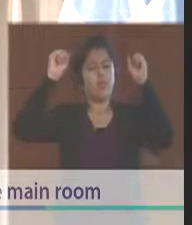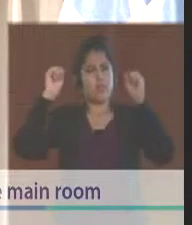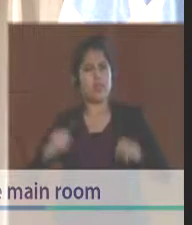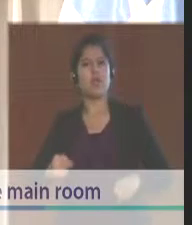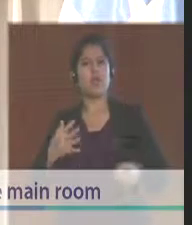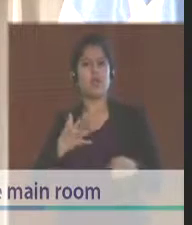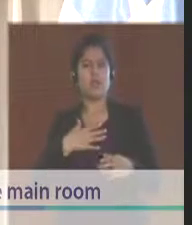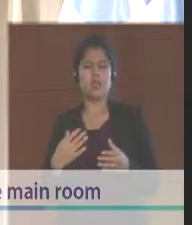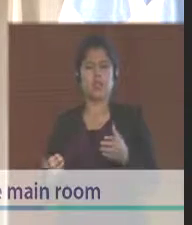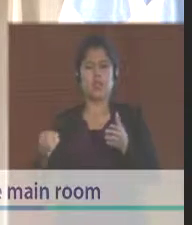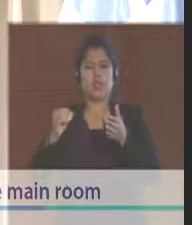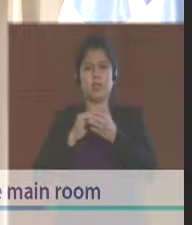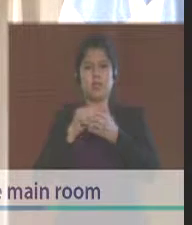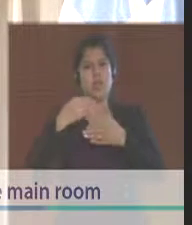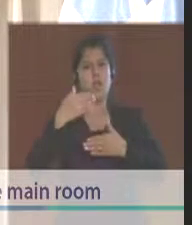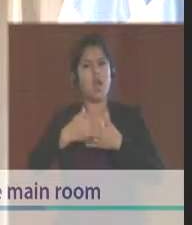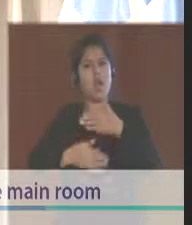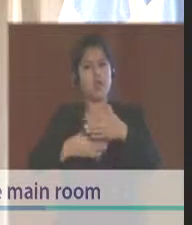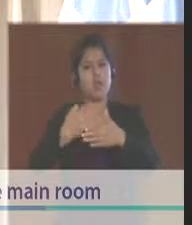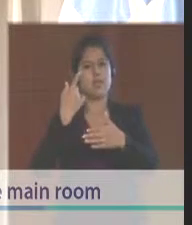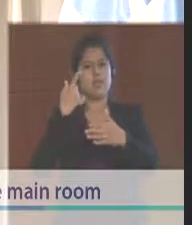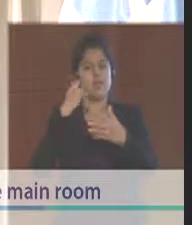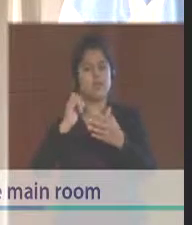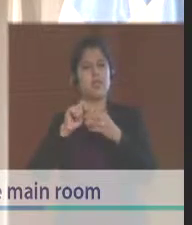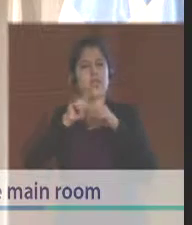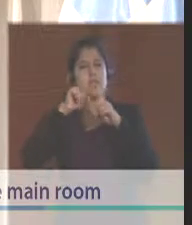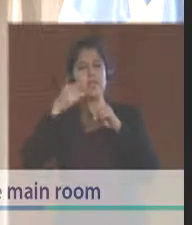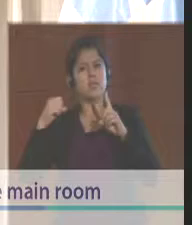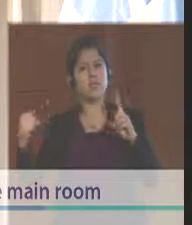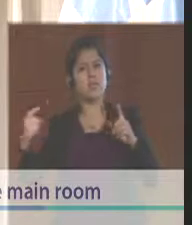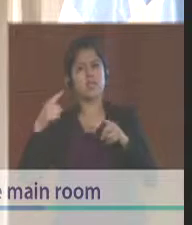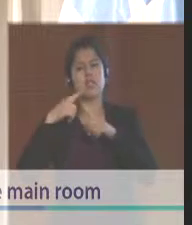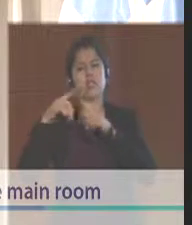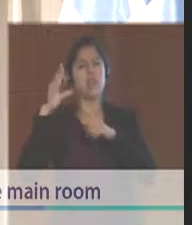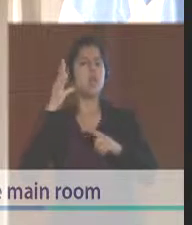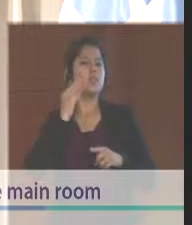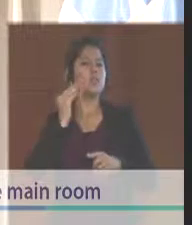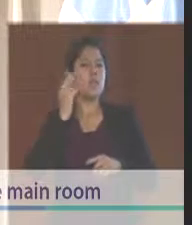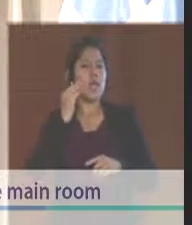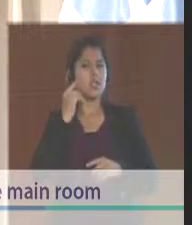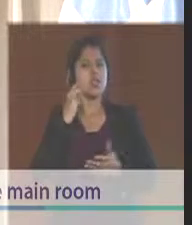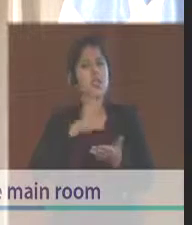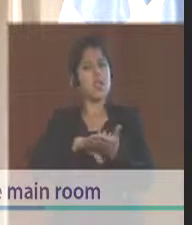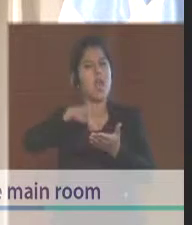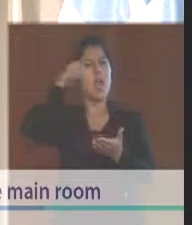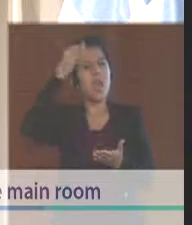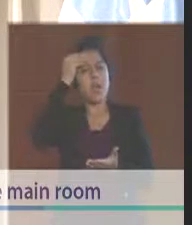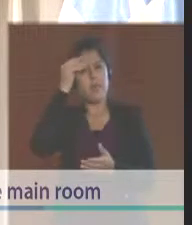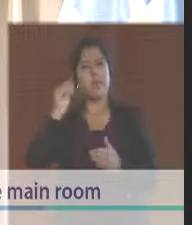we can establish systematic advances,